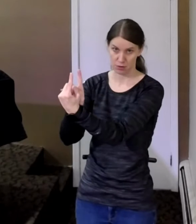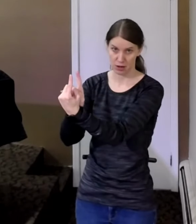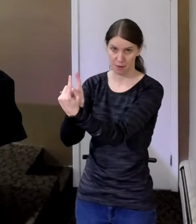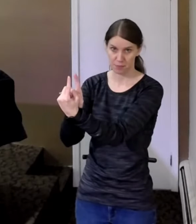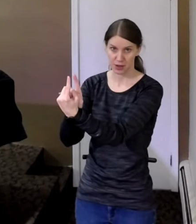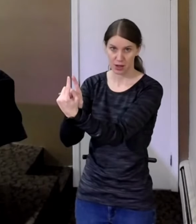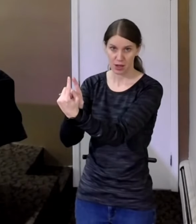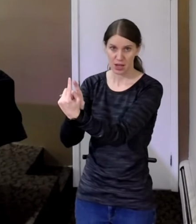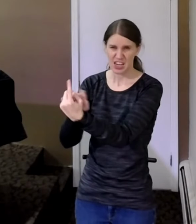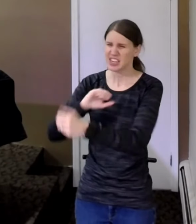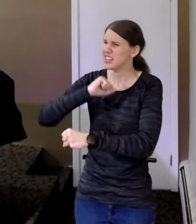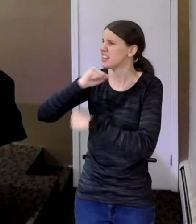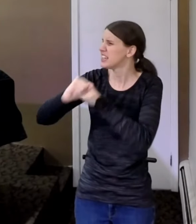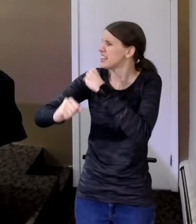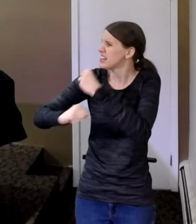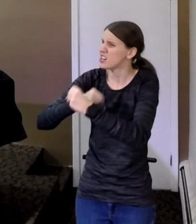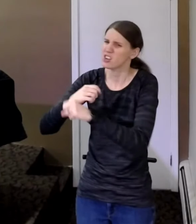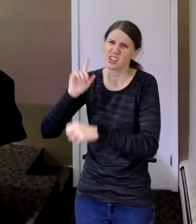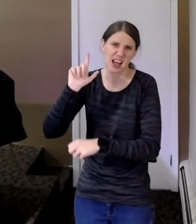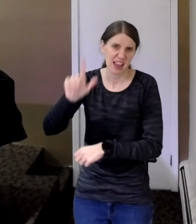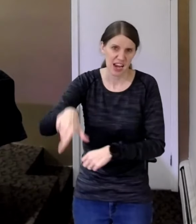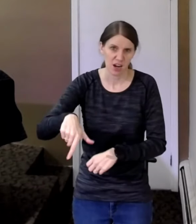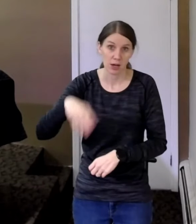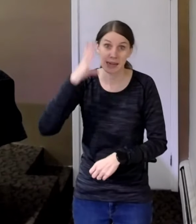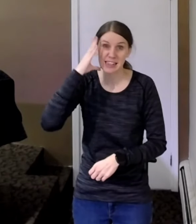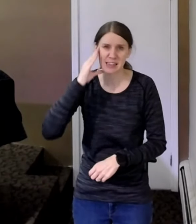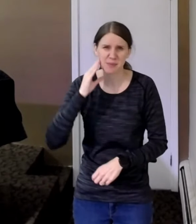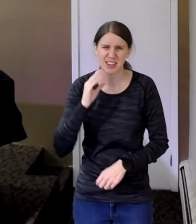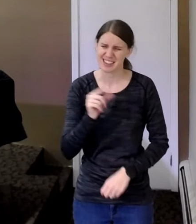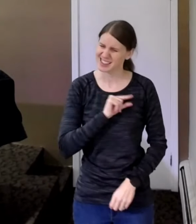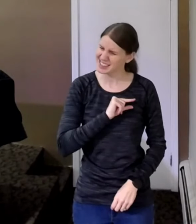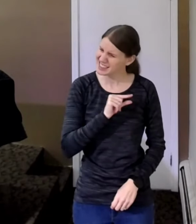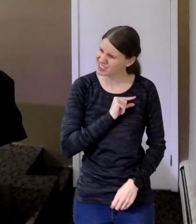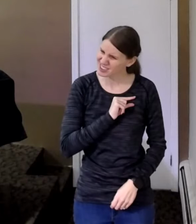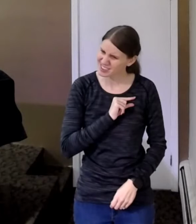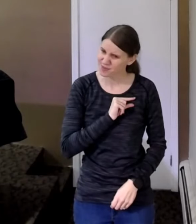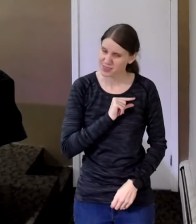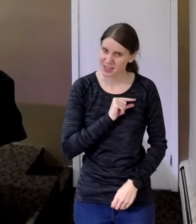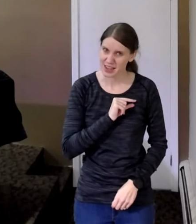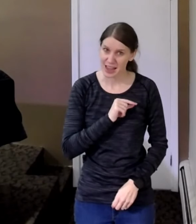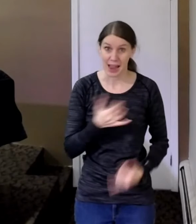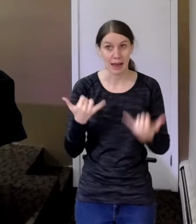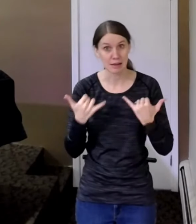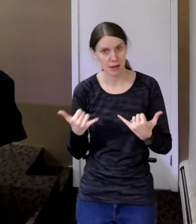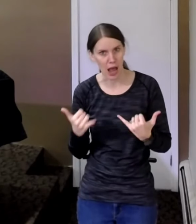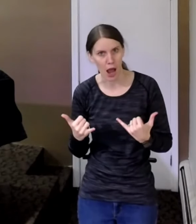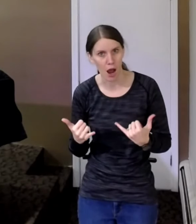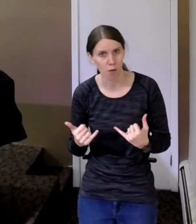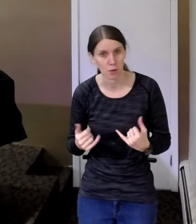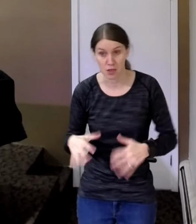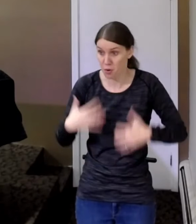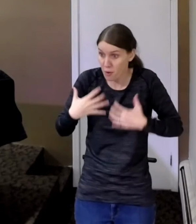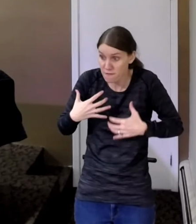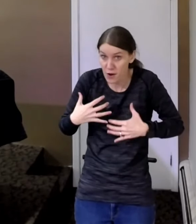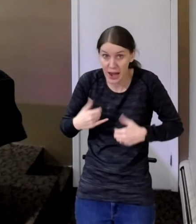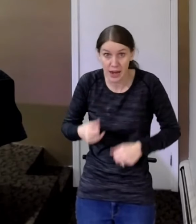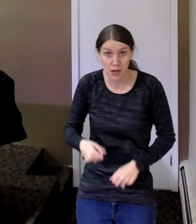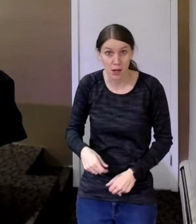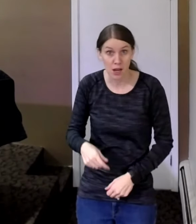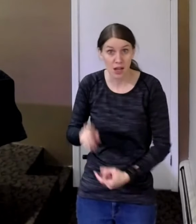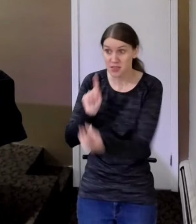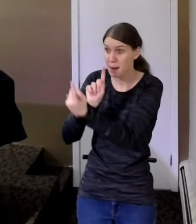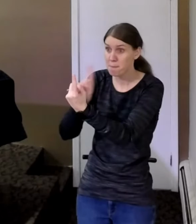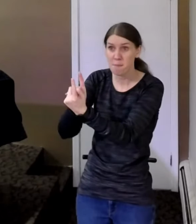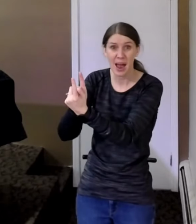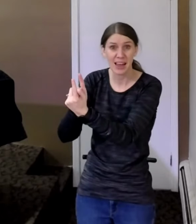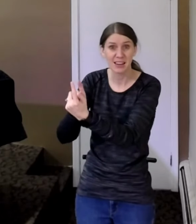the guilt of their decision. And now on top of that, here's the guy that if it had been them, they would be